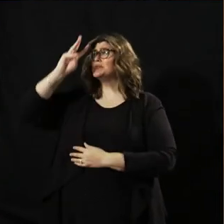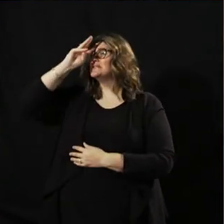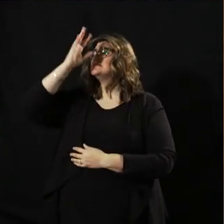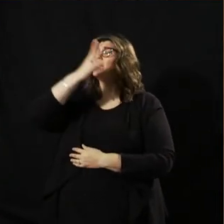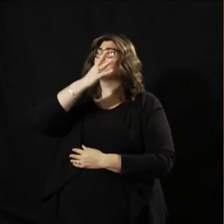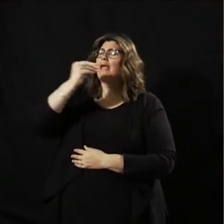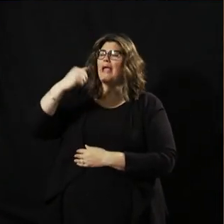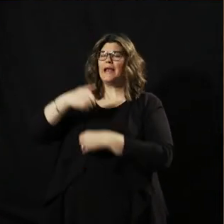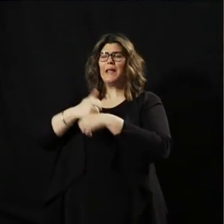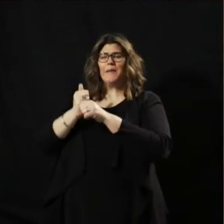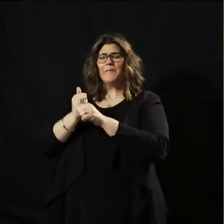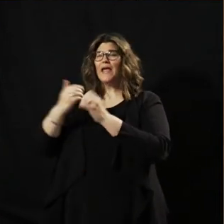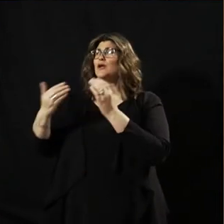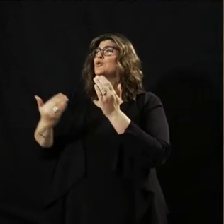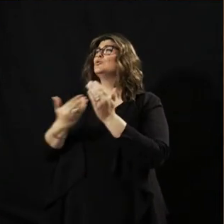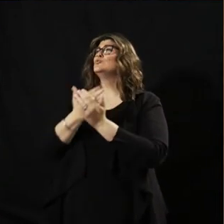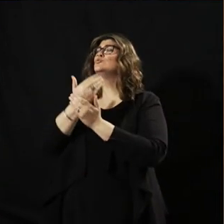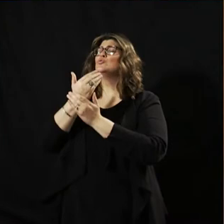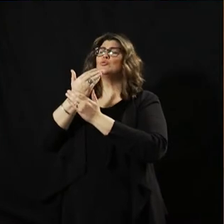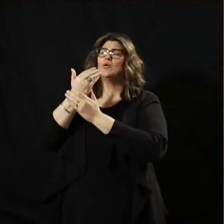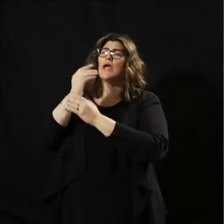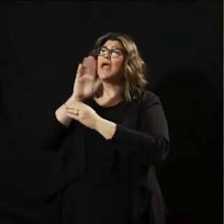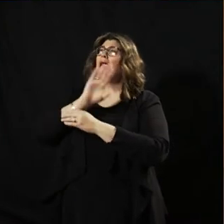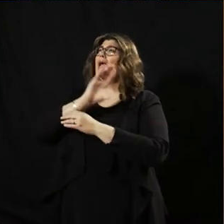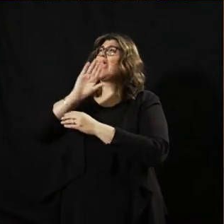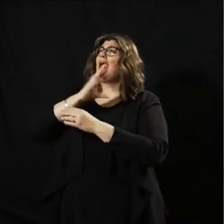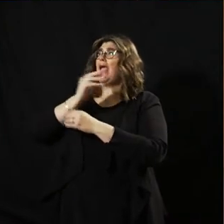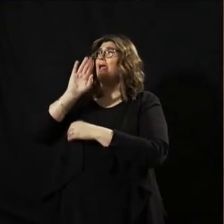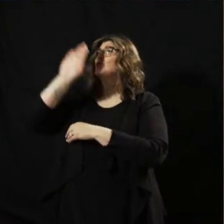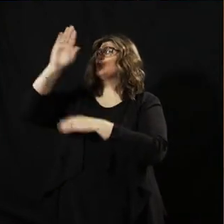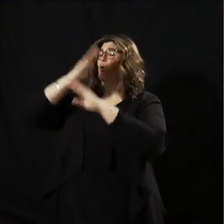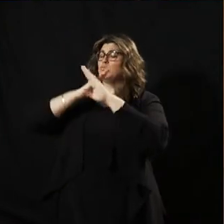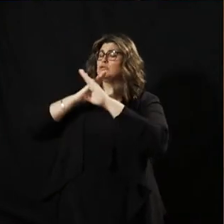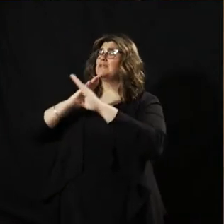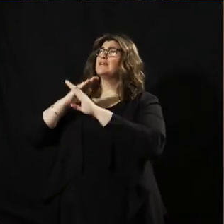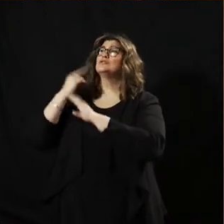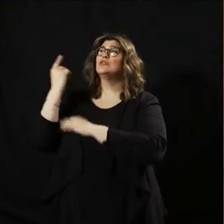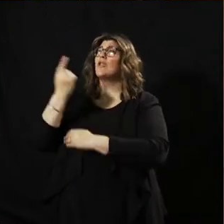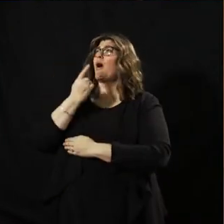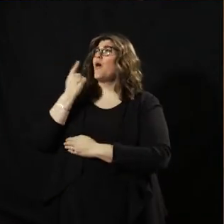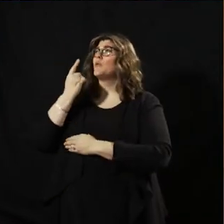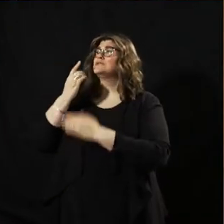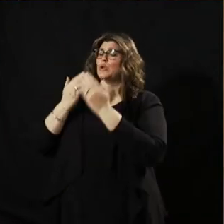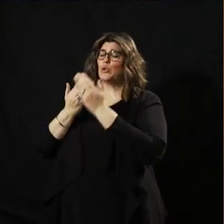assurance of your unfailing protection. Through Christ our Lord.